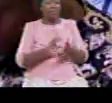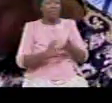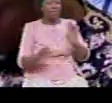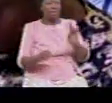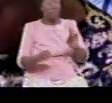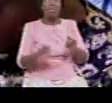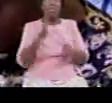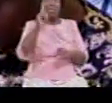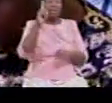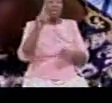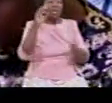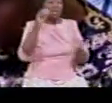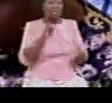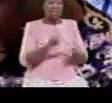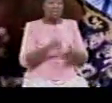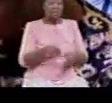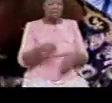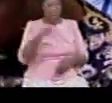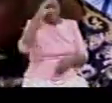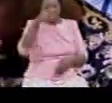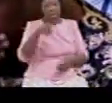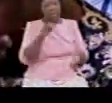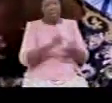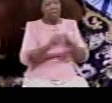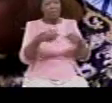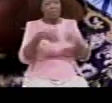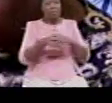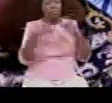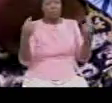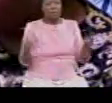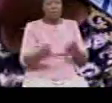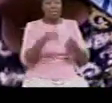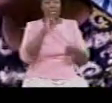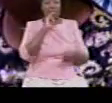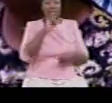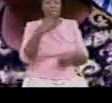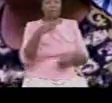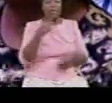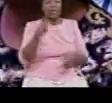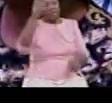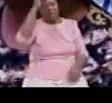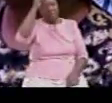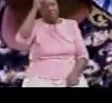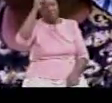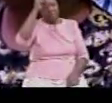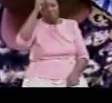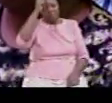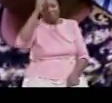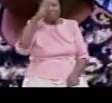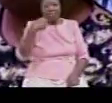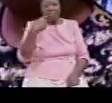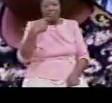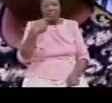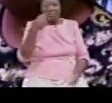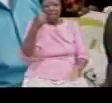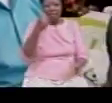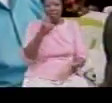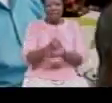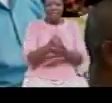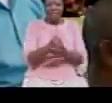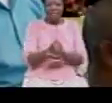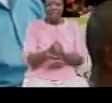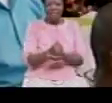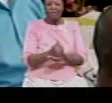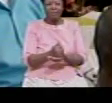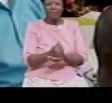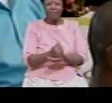He that committed sin is of the devil. Give me a good amen. For